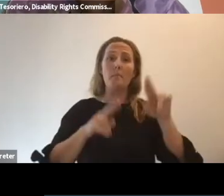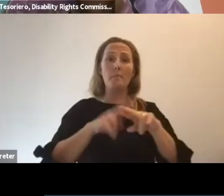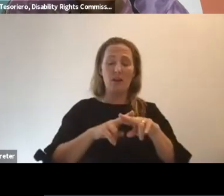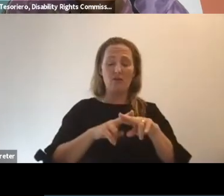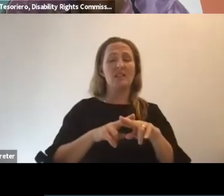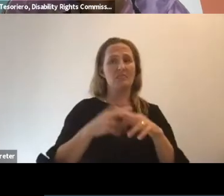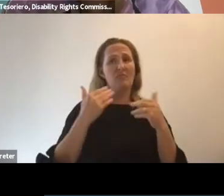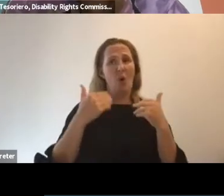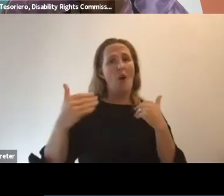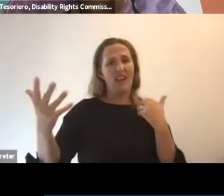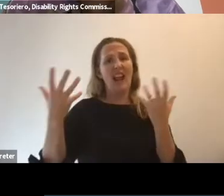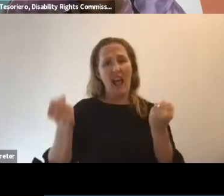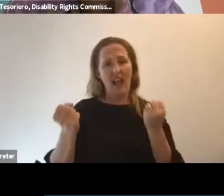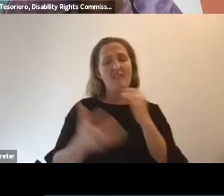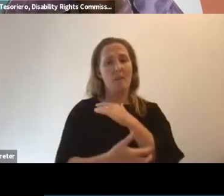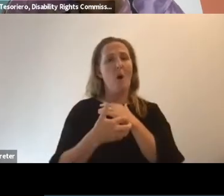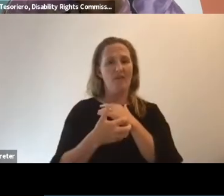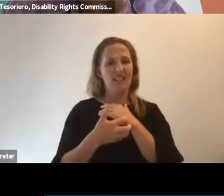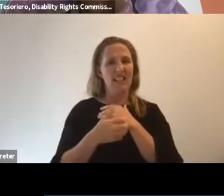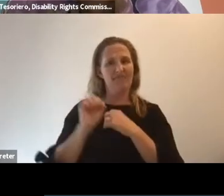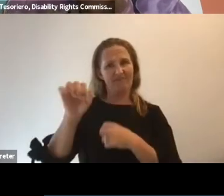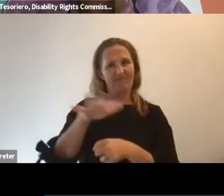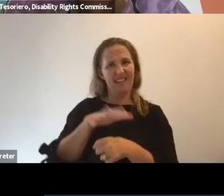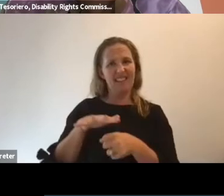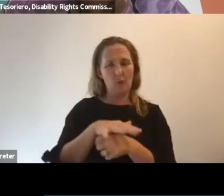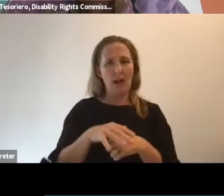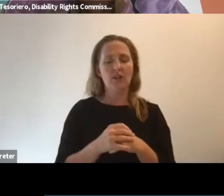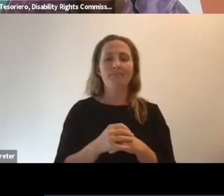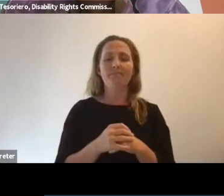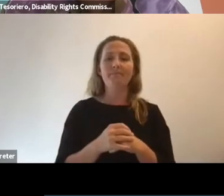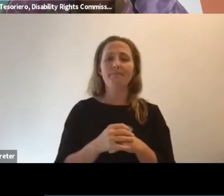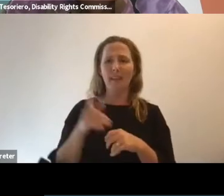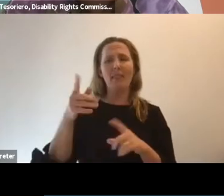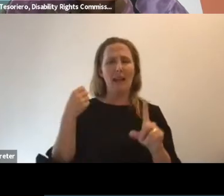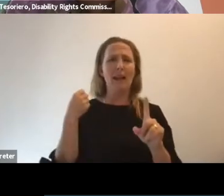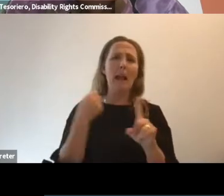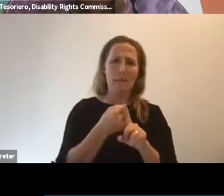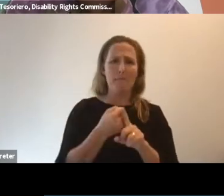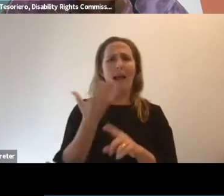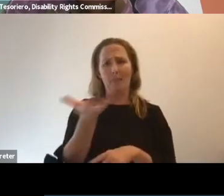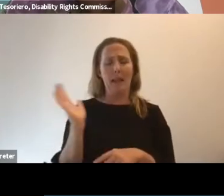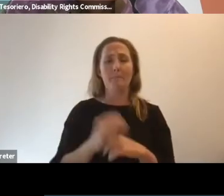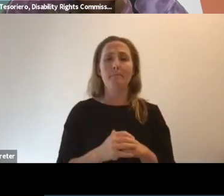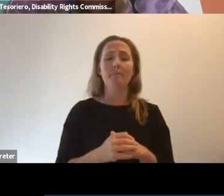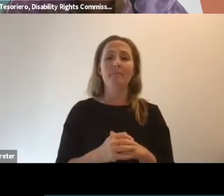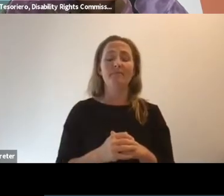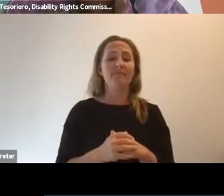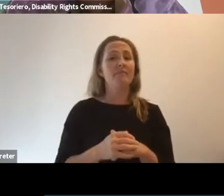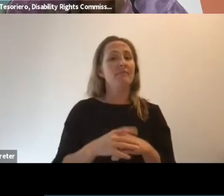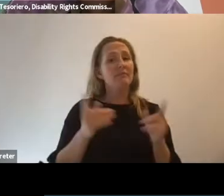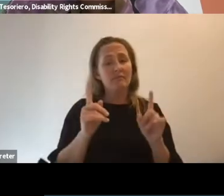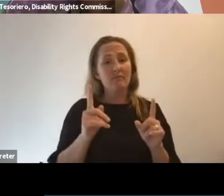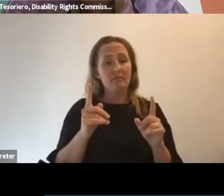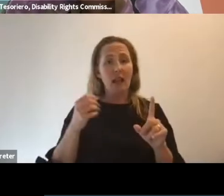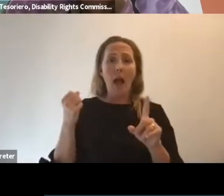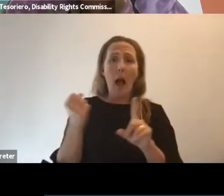of poverty. And of course, that has flow-on impacts. And I touched on some of the violence and abuse stats,